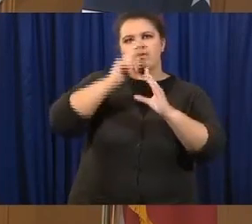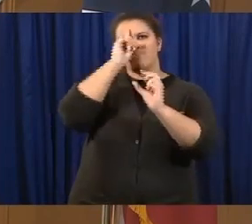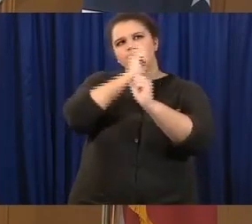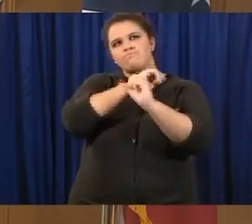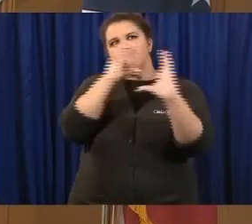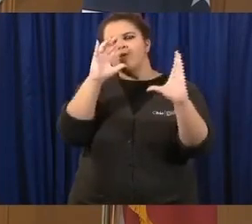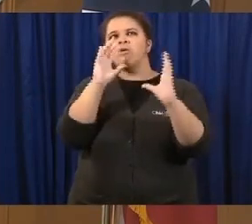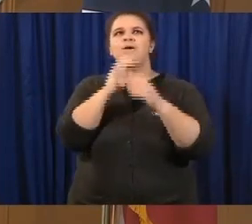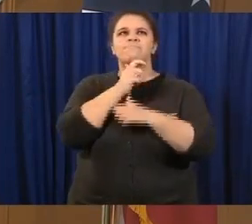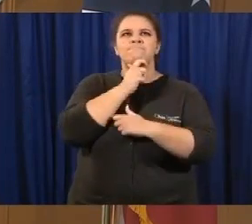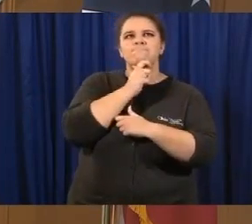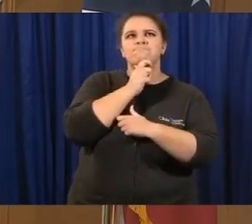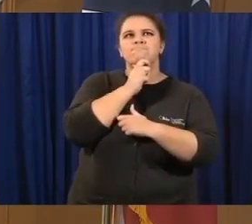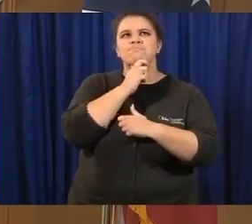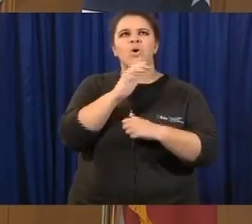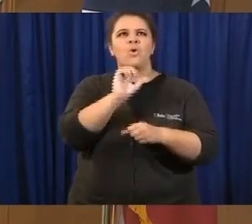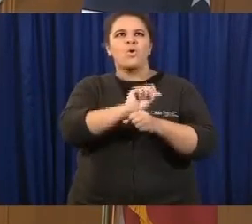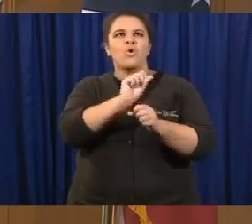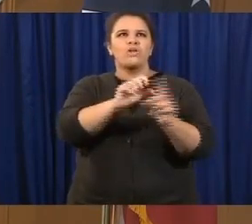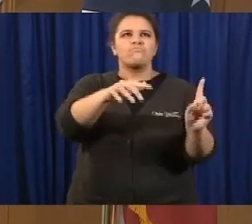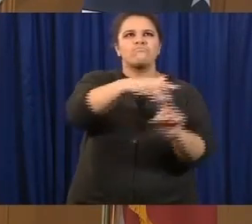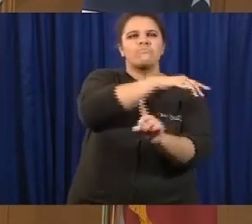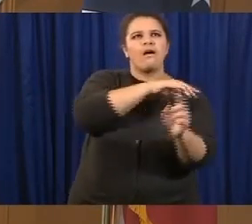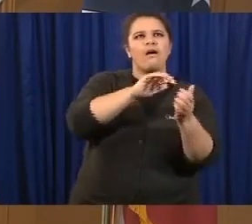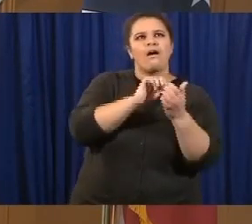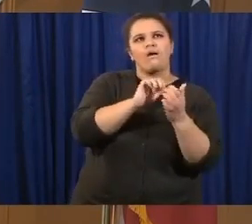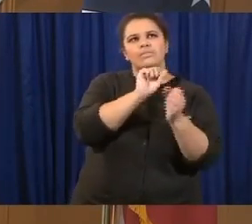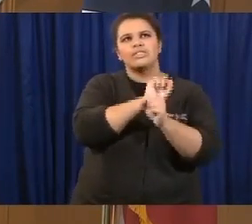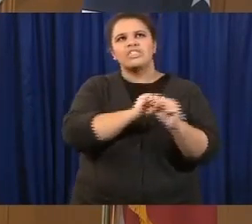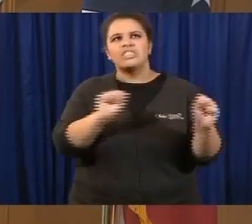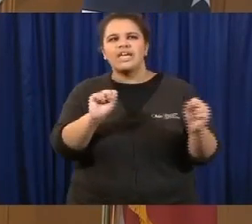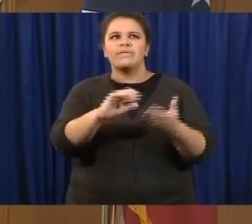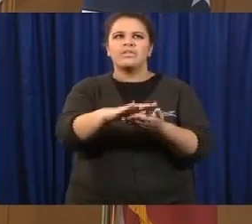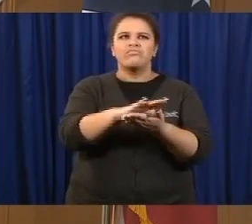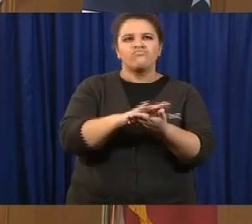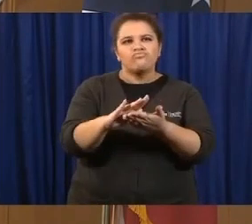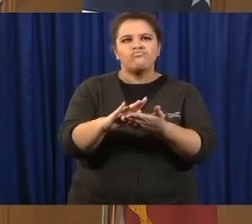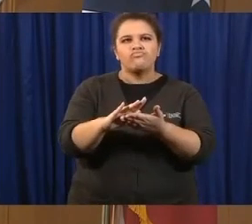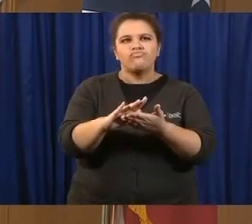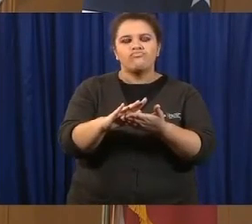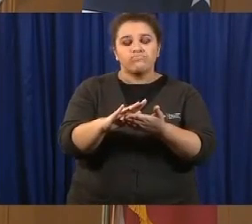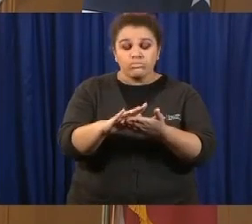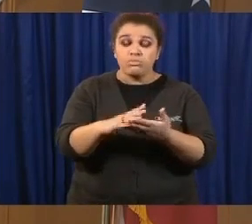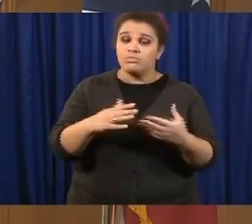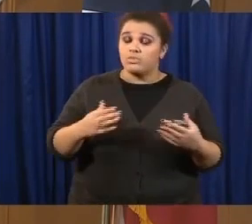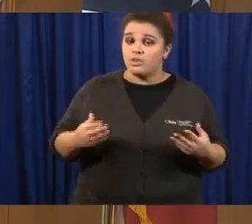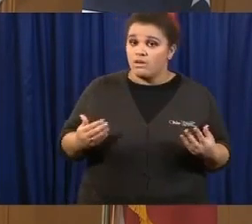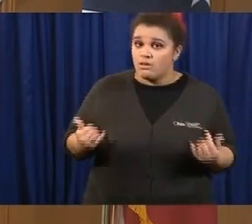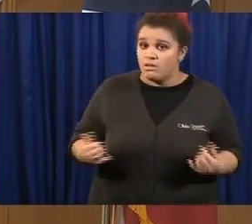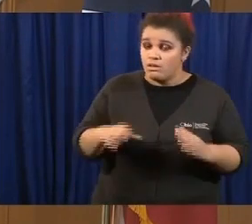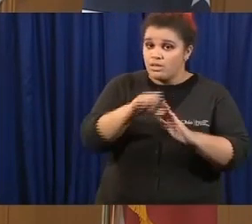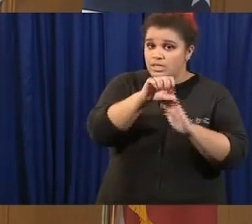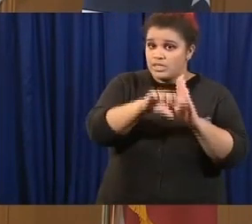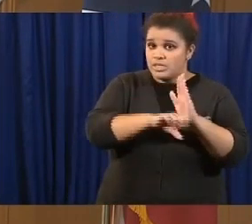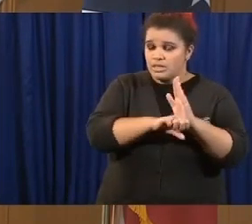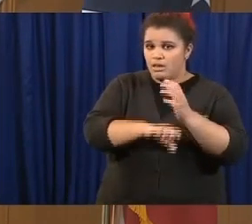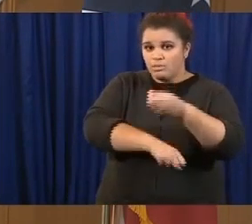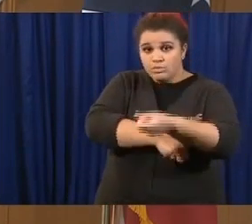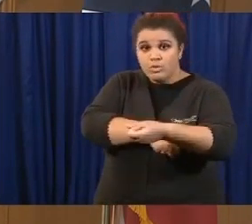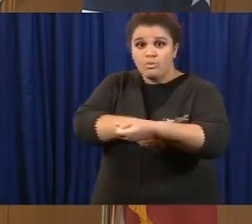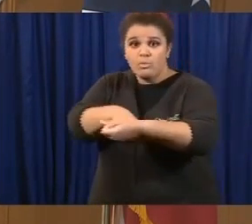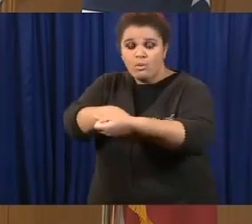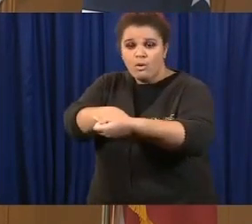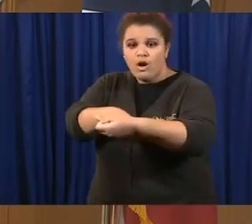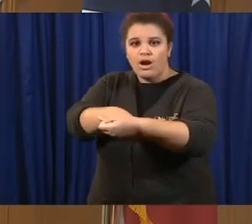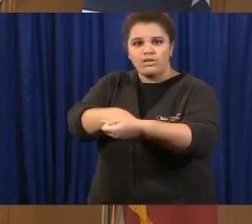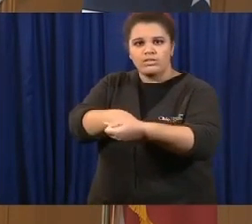workspace, what kind of efforts is the state making to make sure that the supplies are there? Right now, if you go online and if